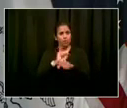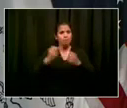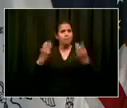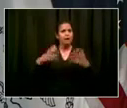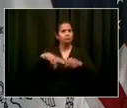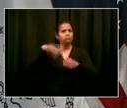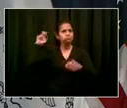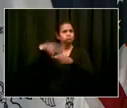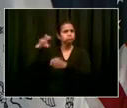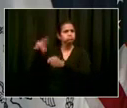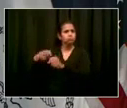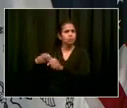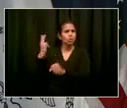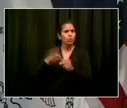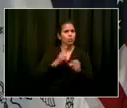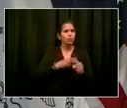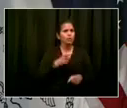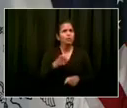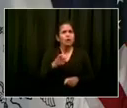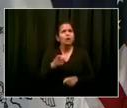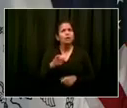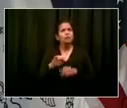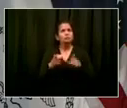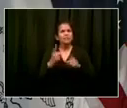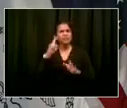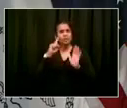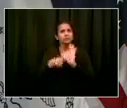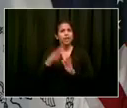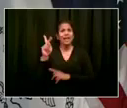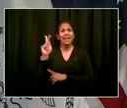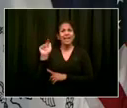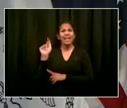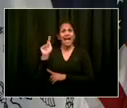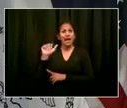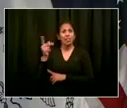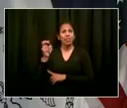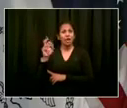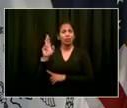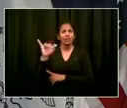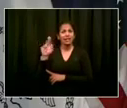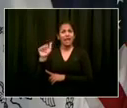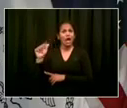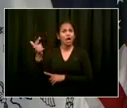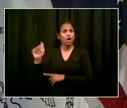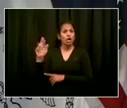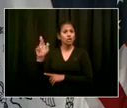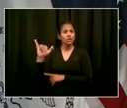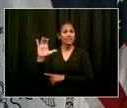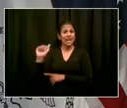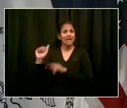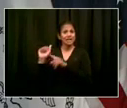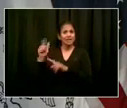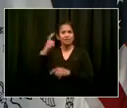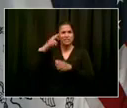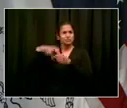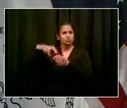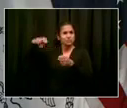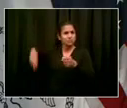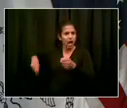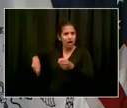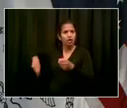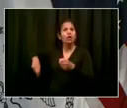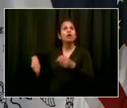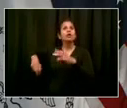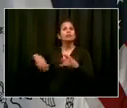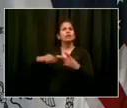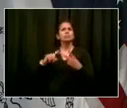in a resignation letter. Your Deputy Commissioner for Health and Human Services resigned on the same day. I'm reading about some DOE departures. I know you